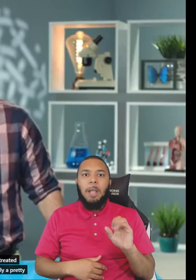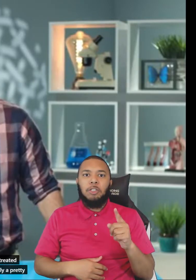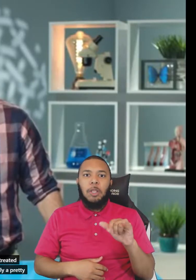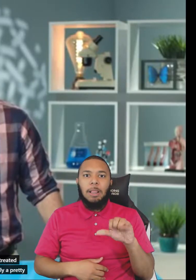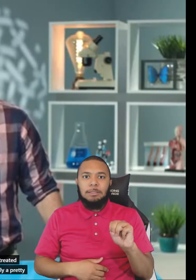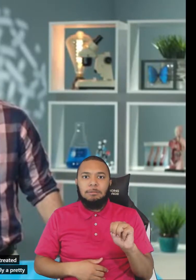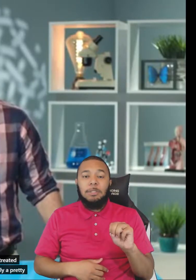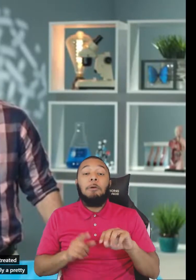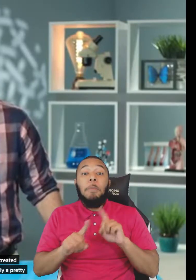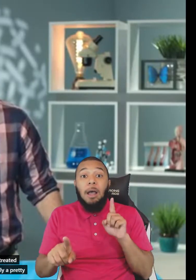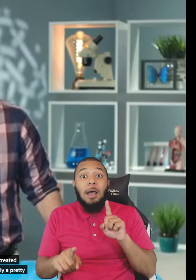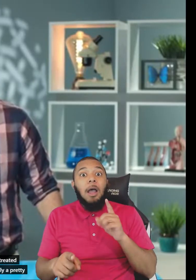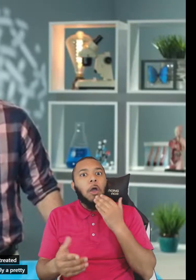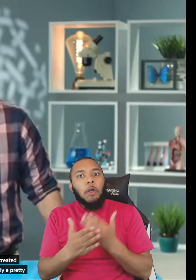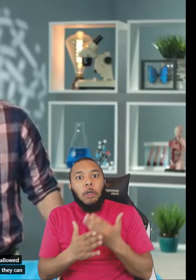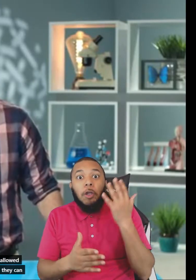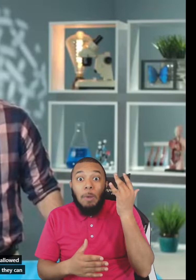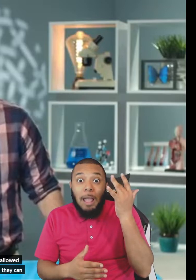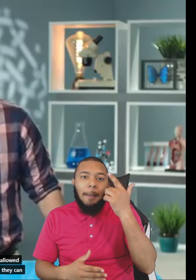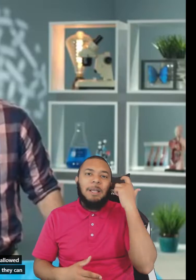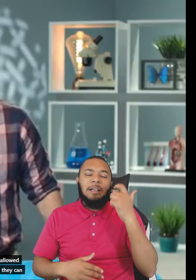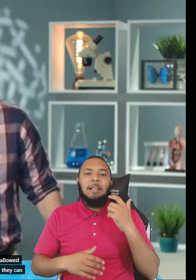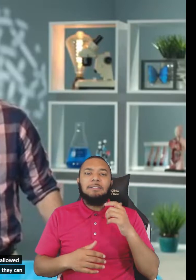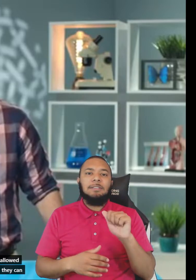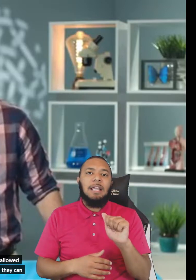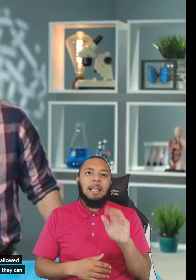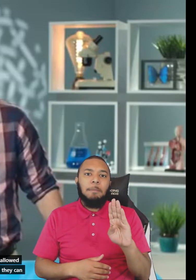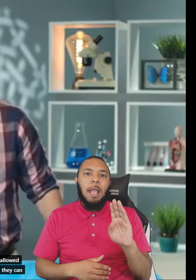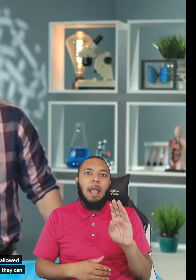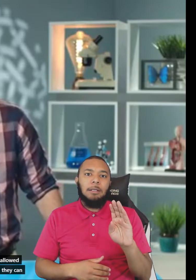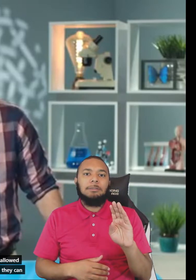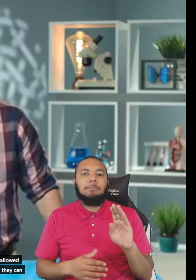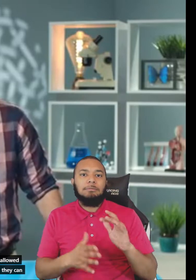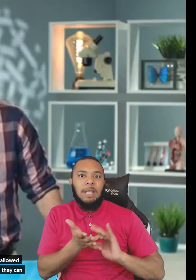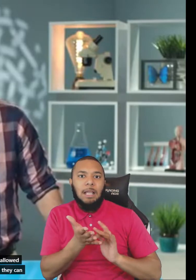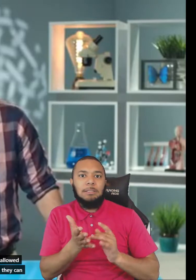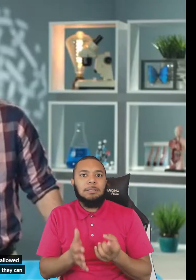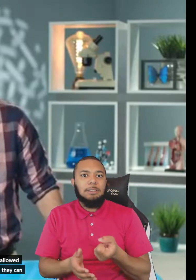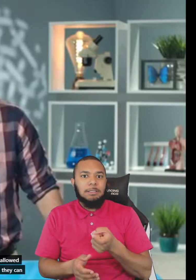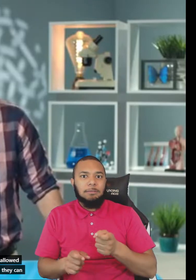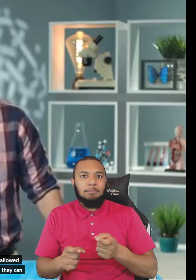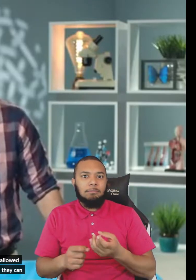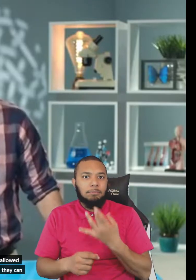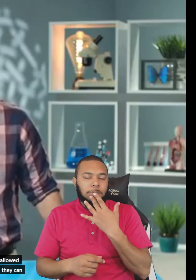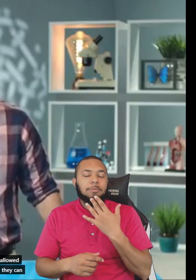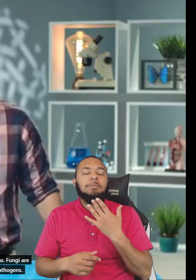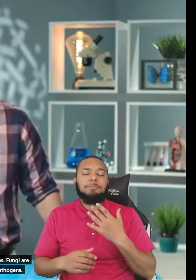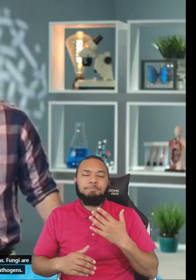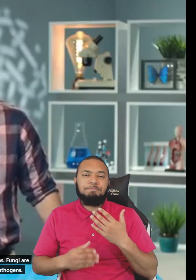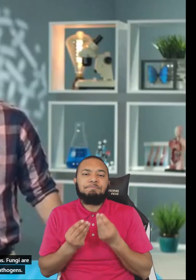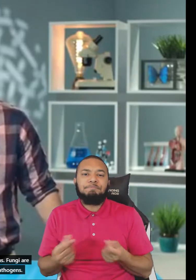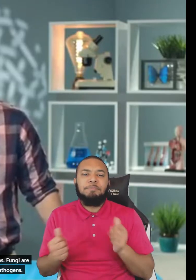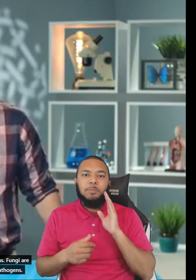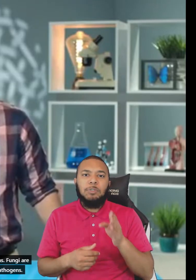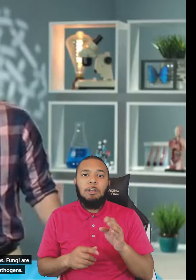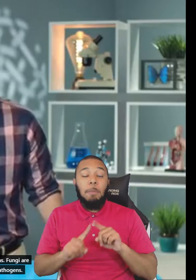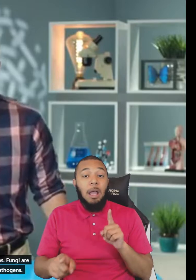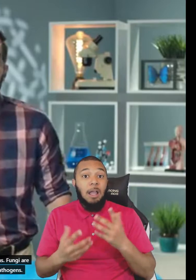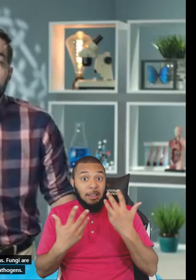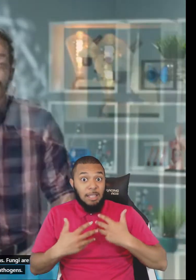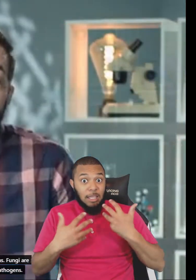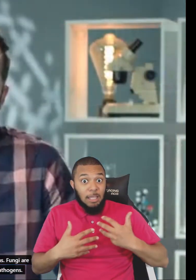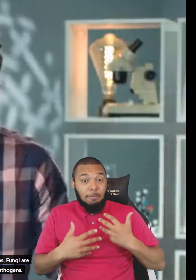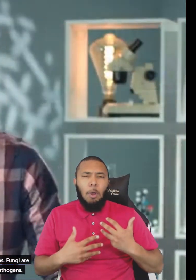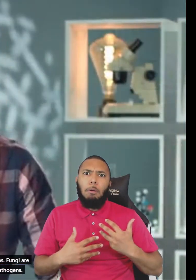with antibiotics, and it's usually a pretty short stint. Now, if they're allowed to go on without treatment, they can definitely create more